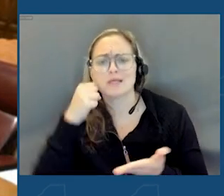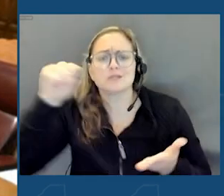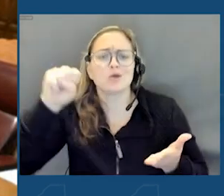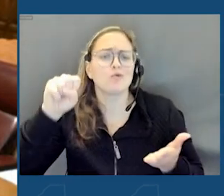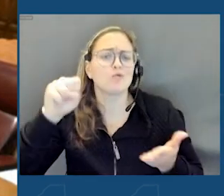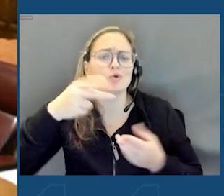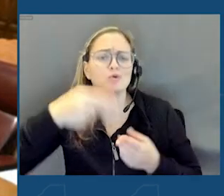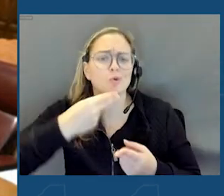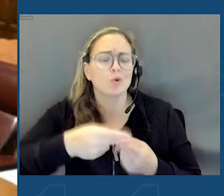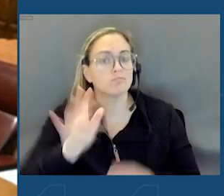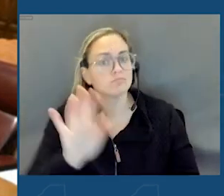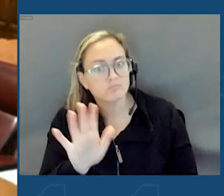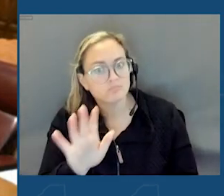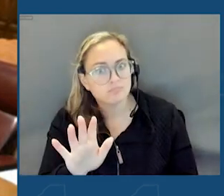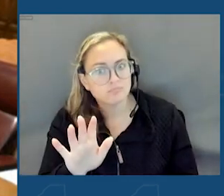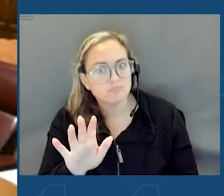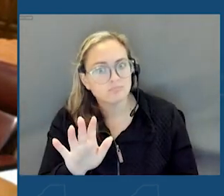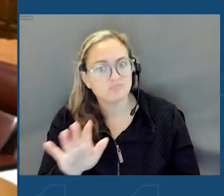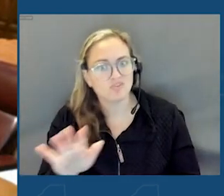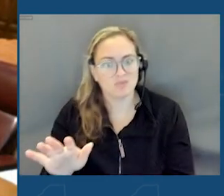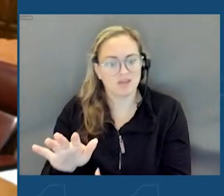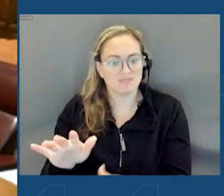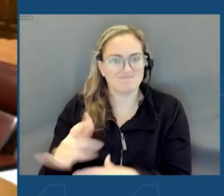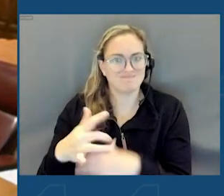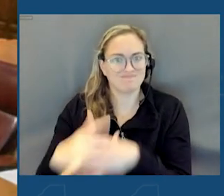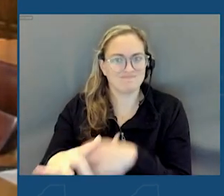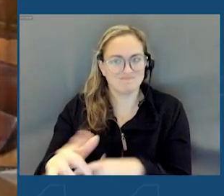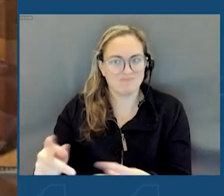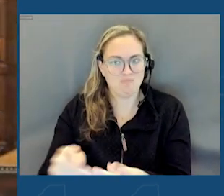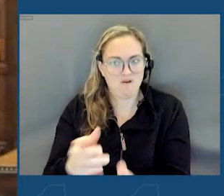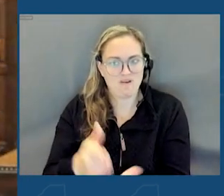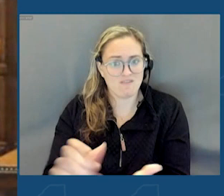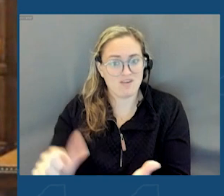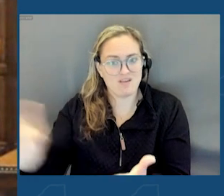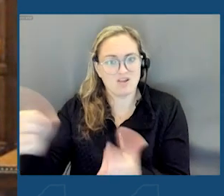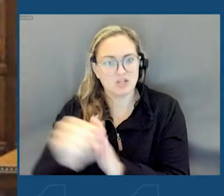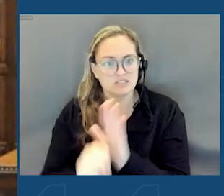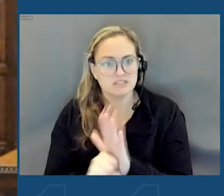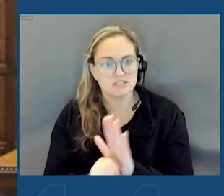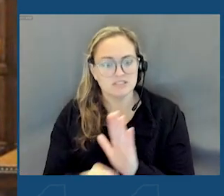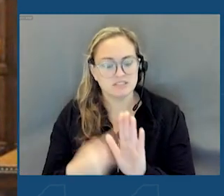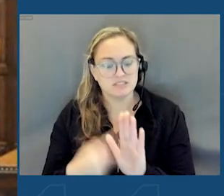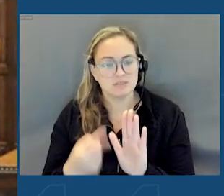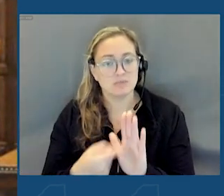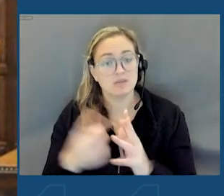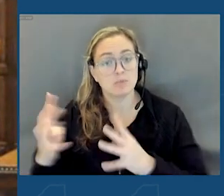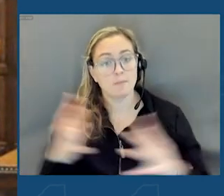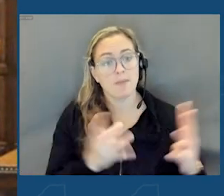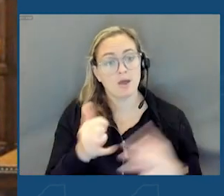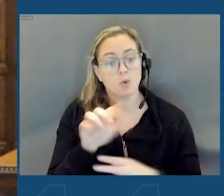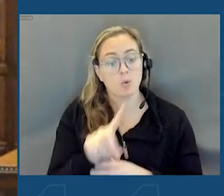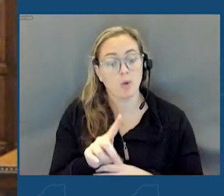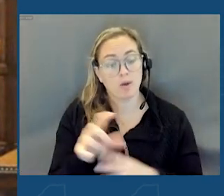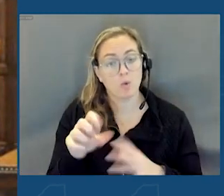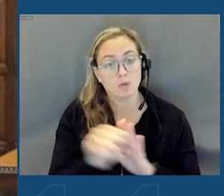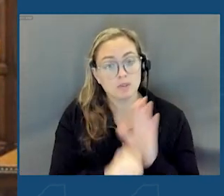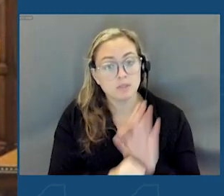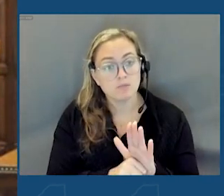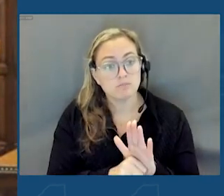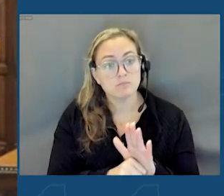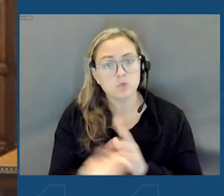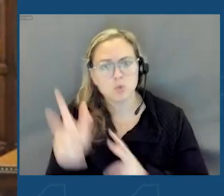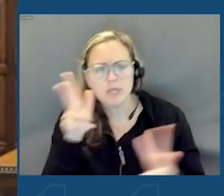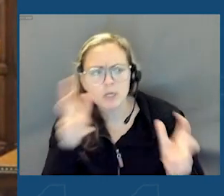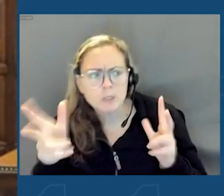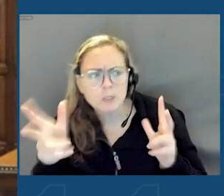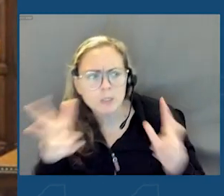came from a rural part of an interesting state, sometimes known as a battleground state, the state of Ohio, where she's able to hear different points of view